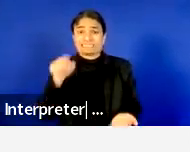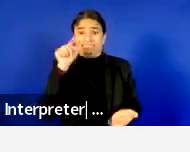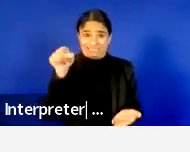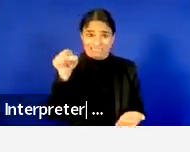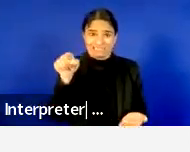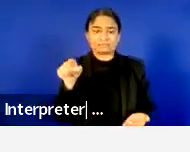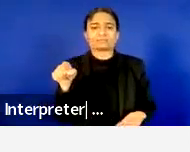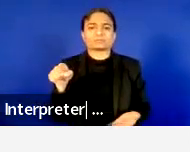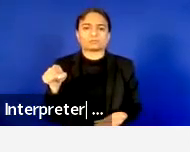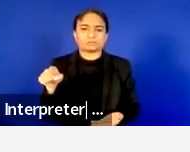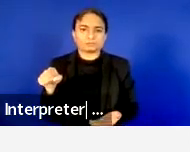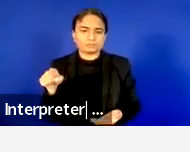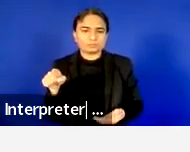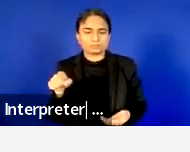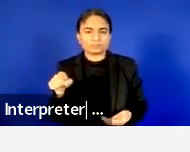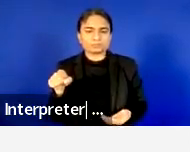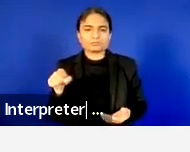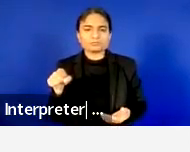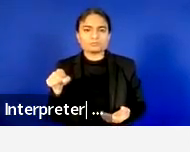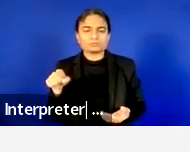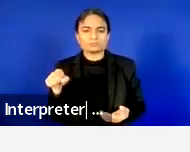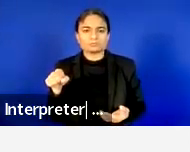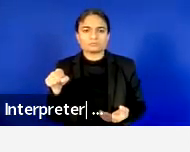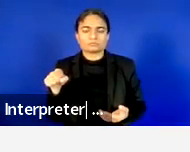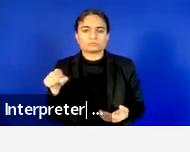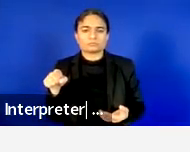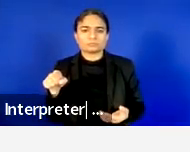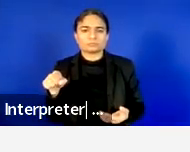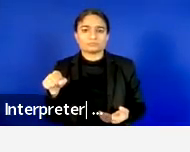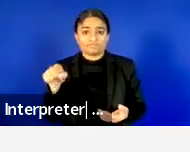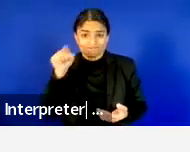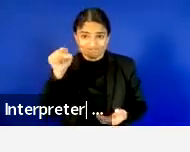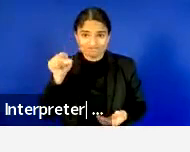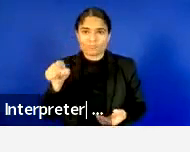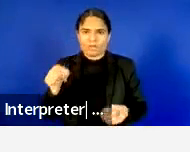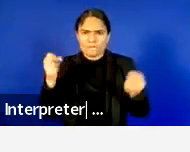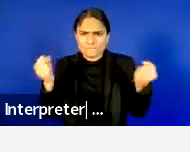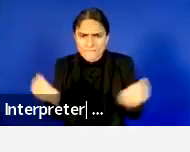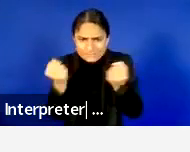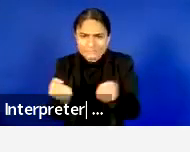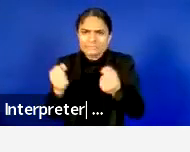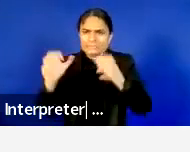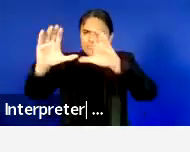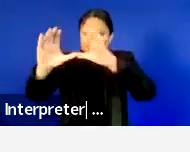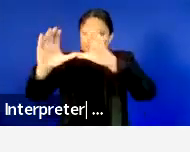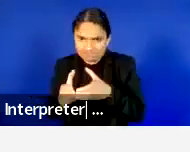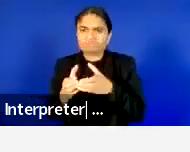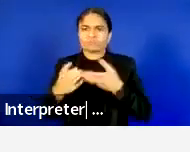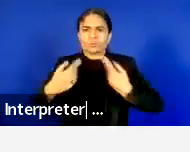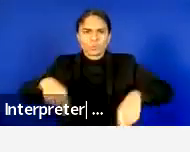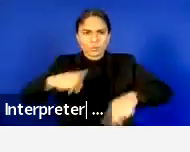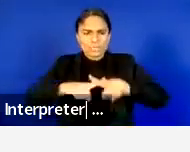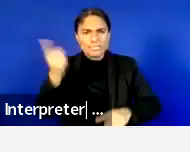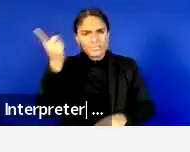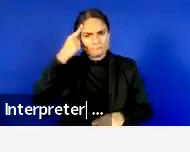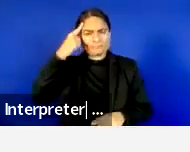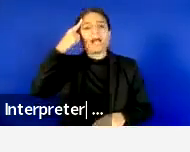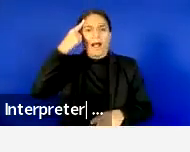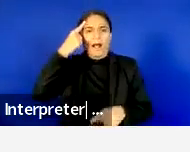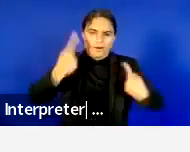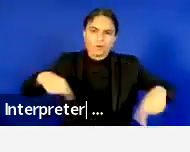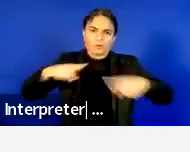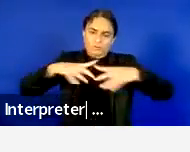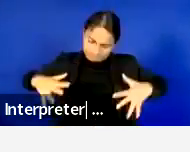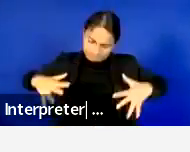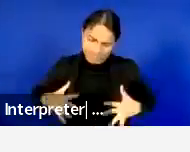with that practice that they have, we were able to be in solidarity with different feminists and allies.